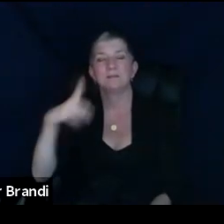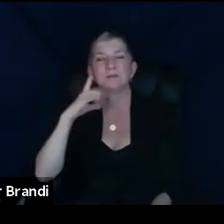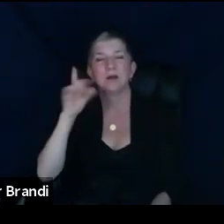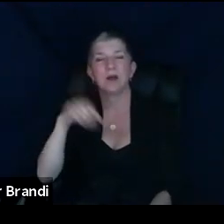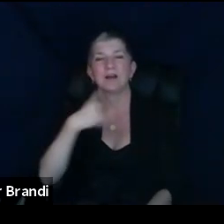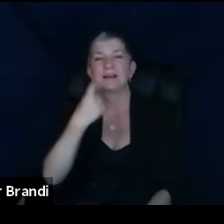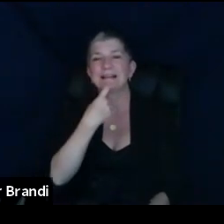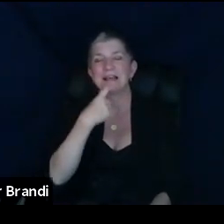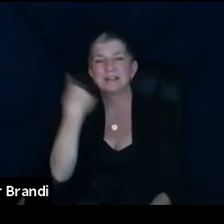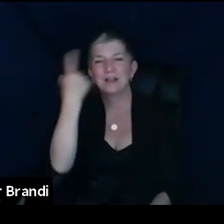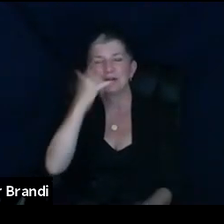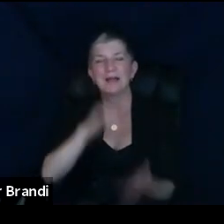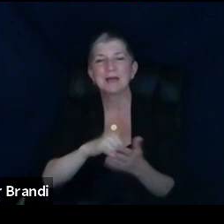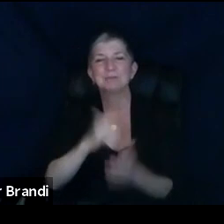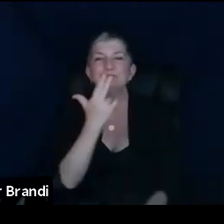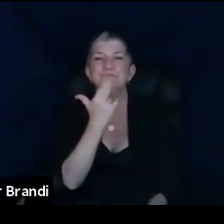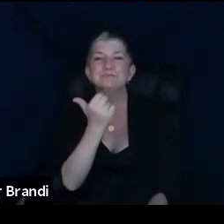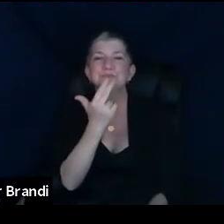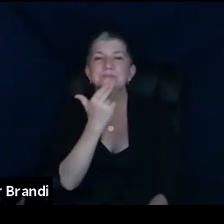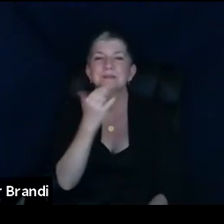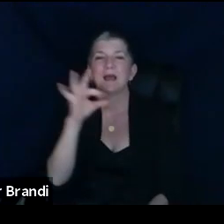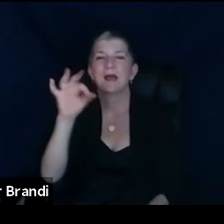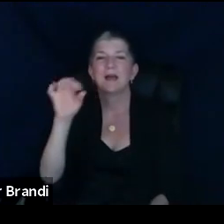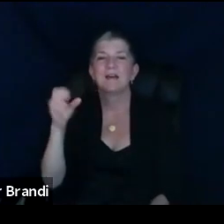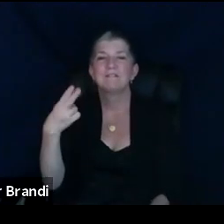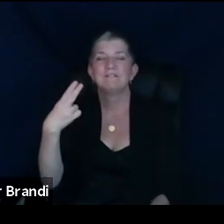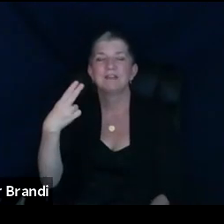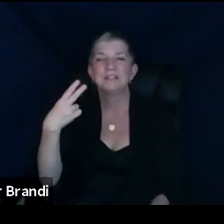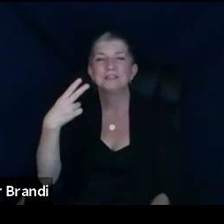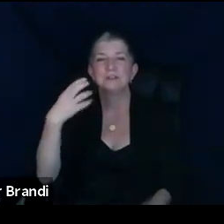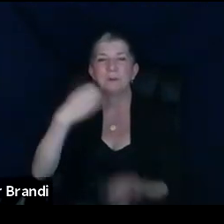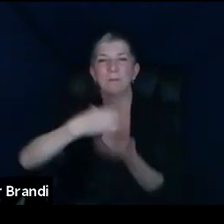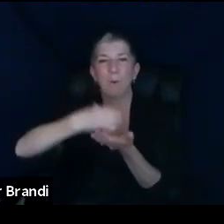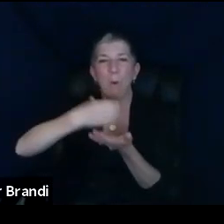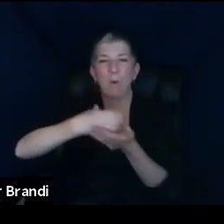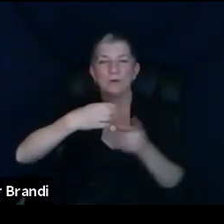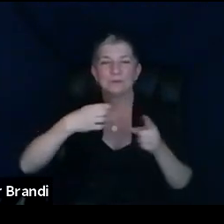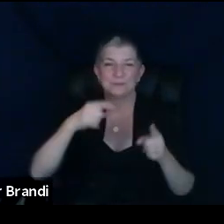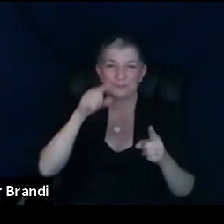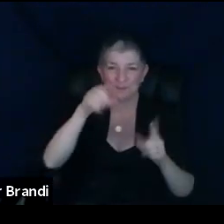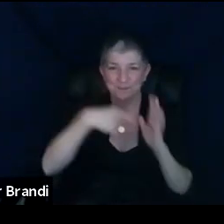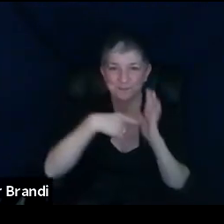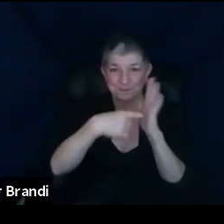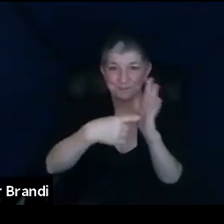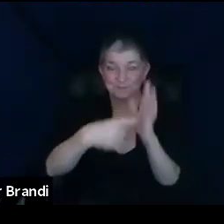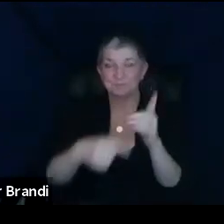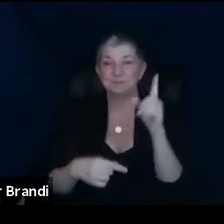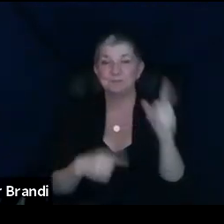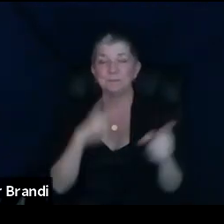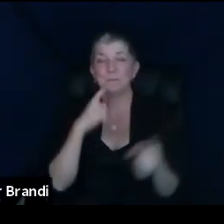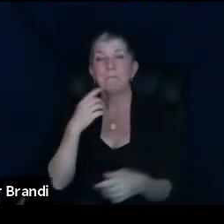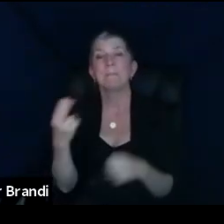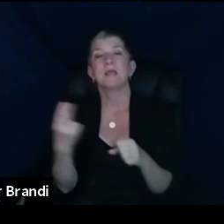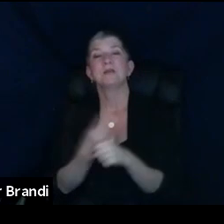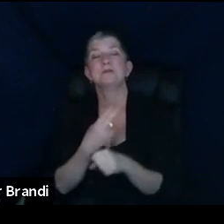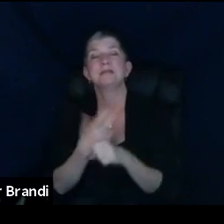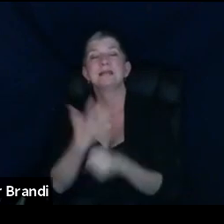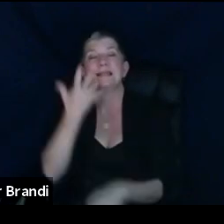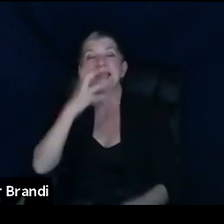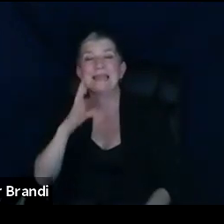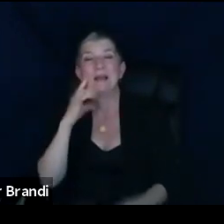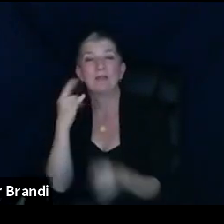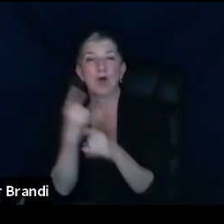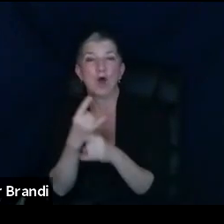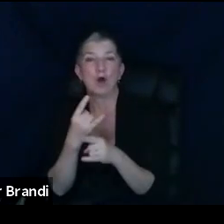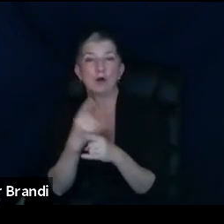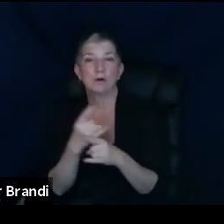tiny fish bowls. And so what the person will end up doing is using the heat and the alcohol from their